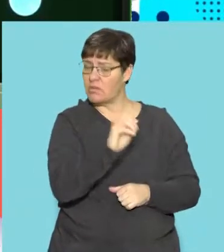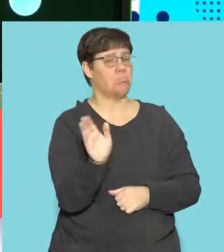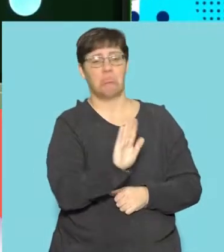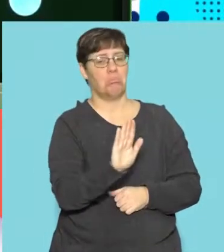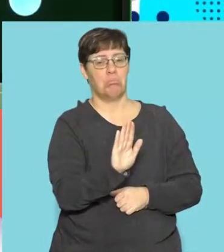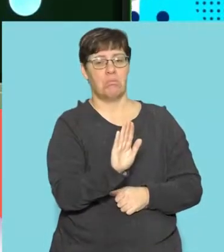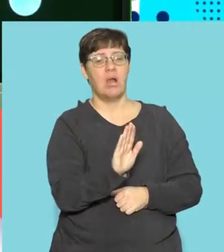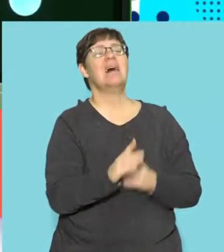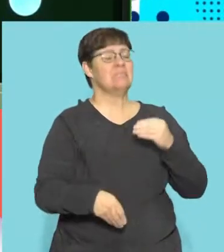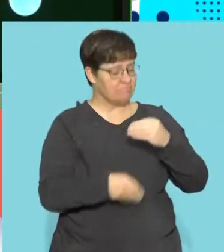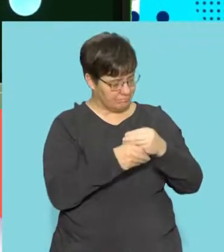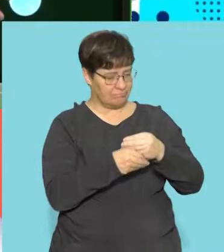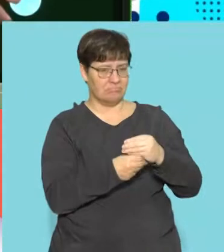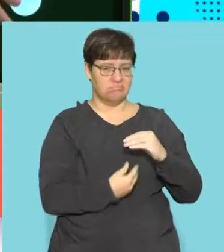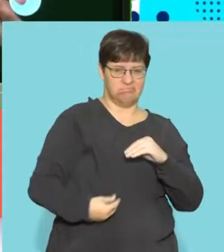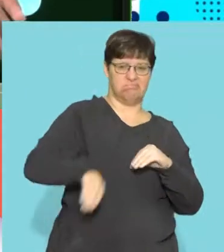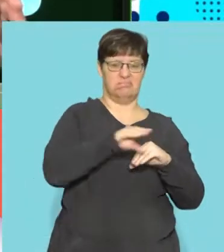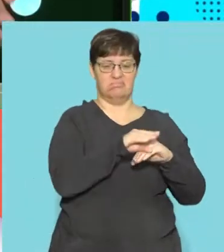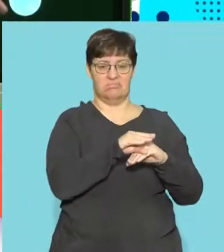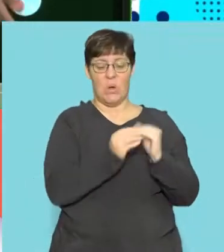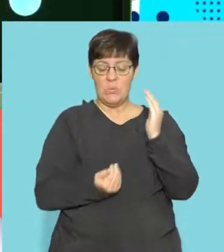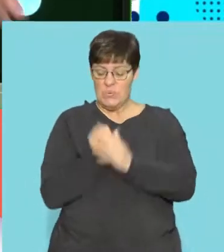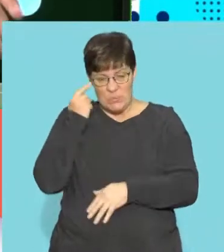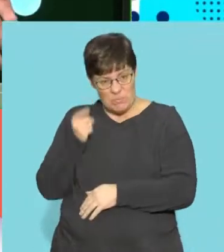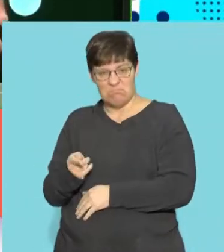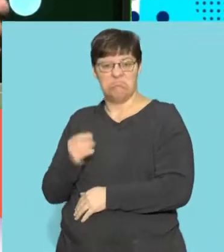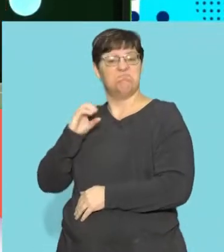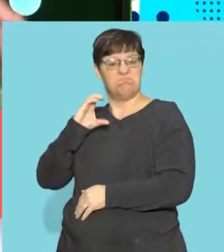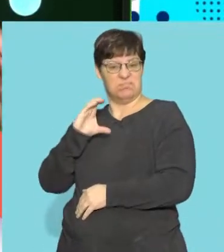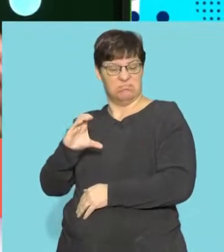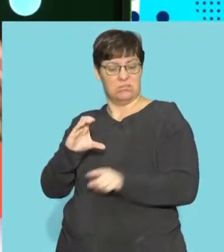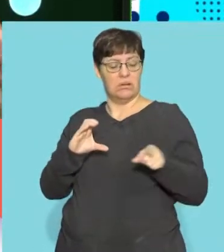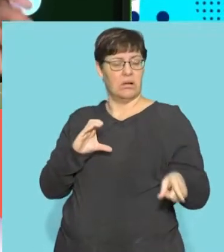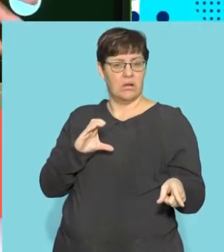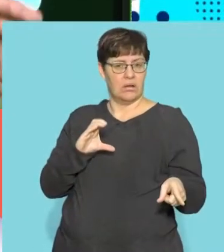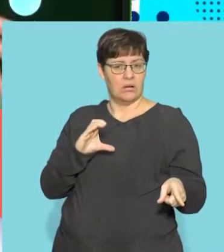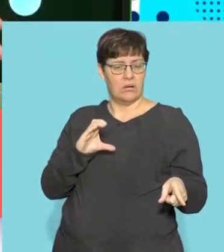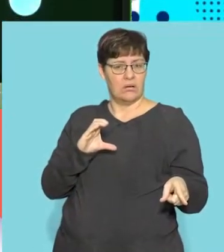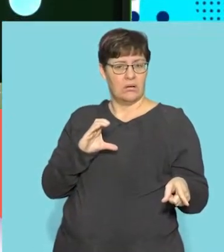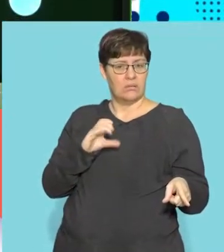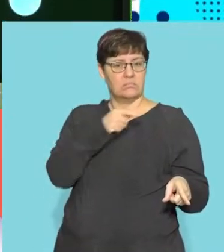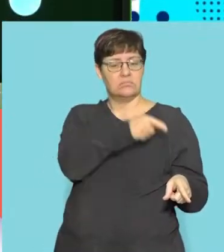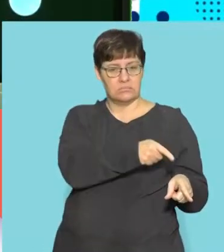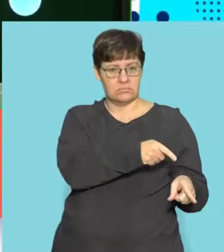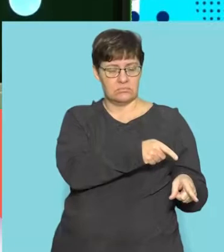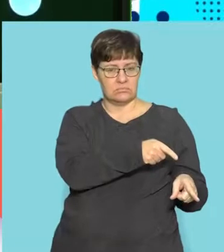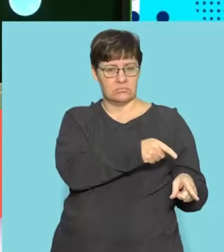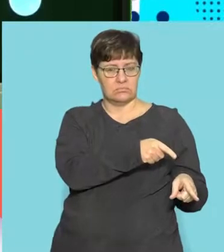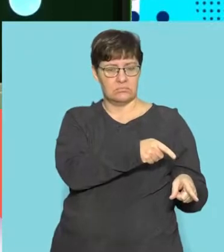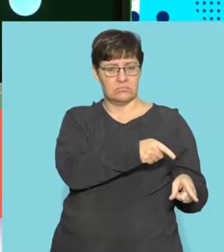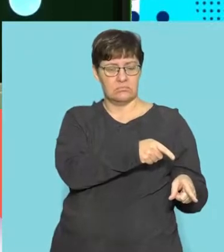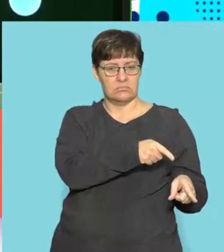But the price of the photocopy machine that you bought now to replace later on would